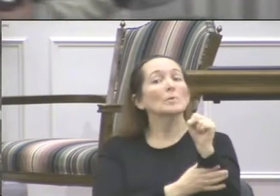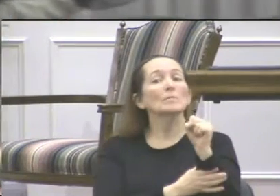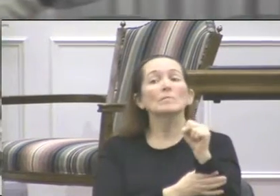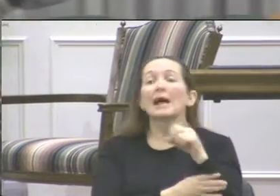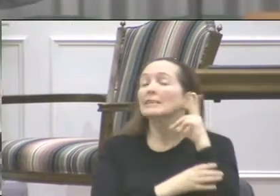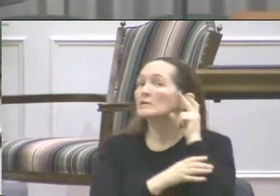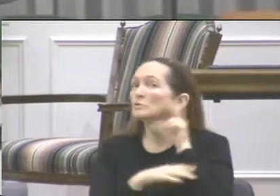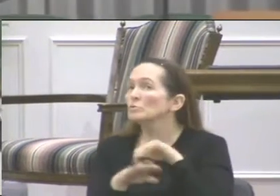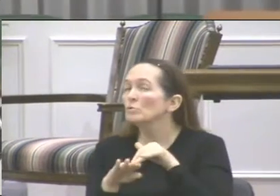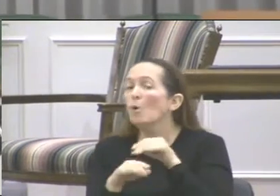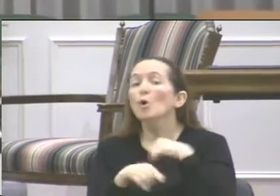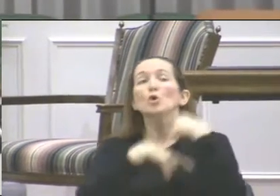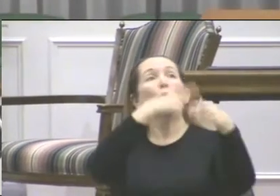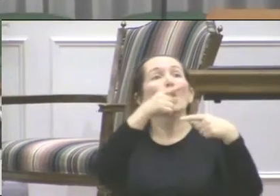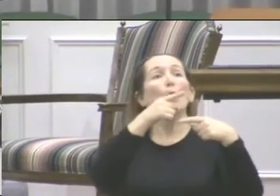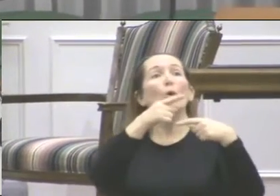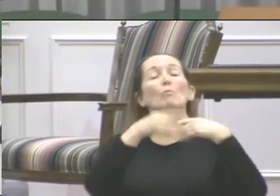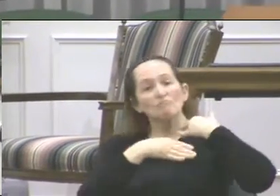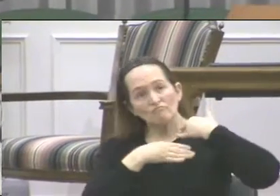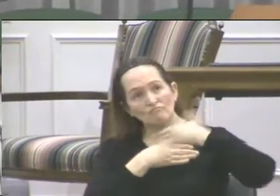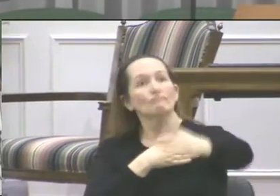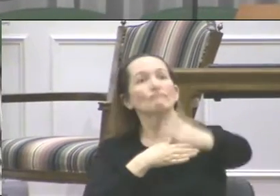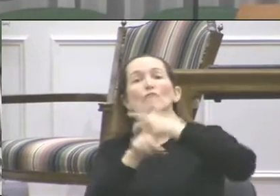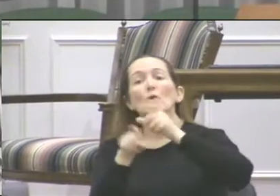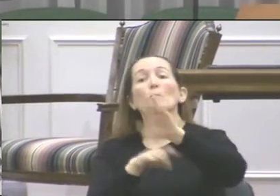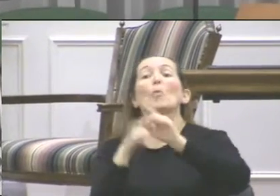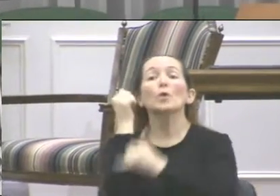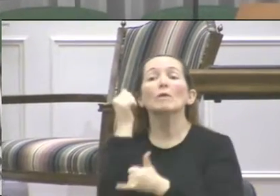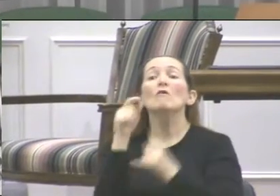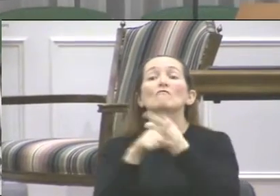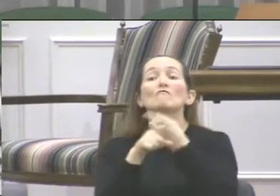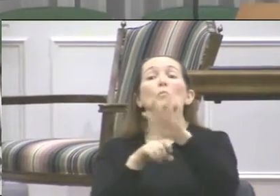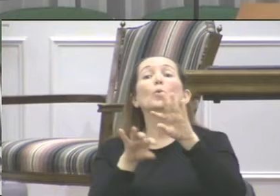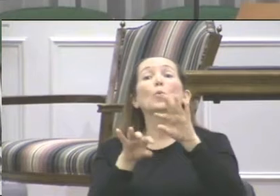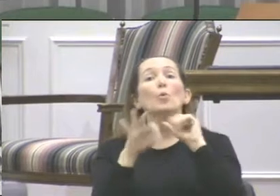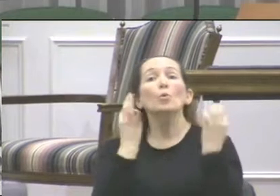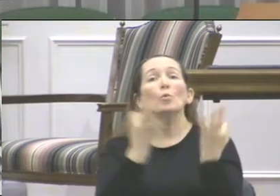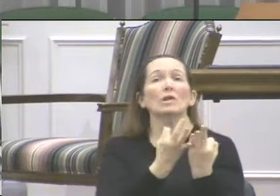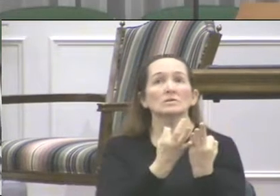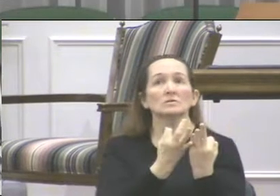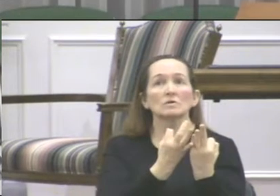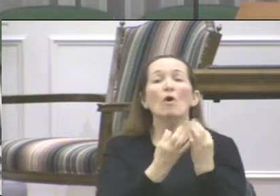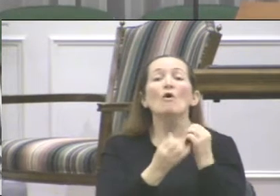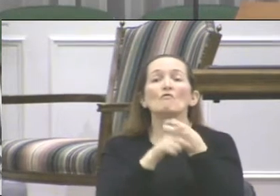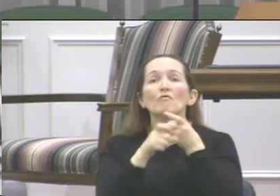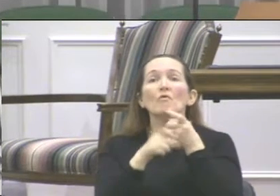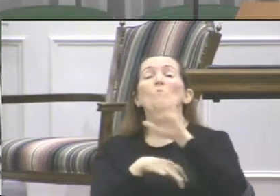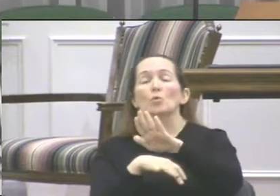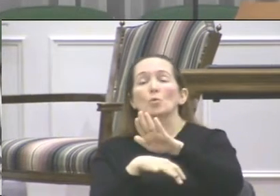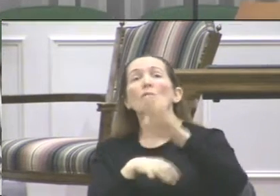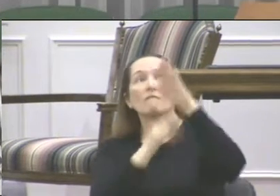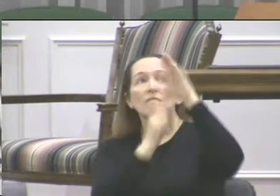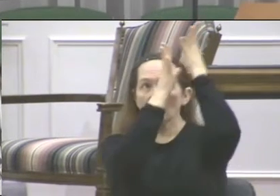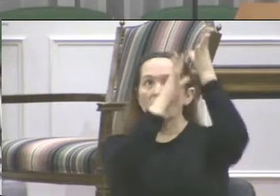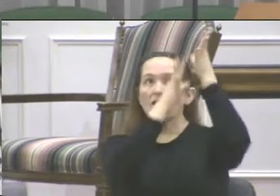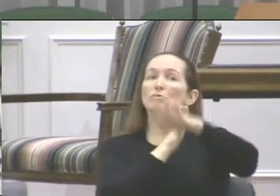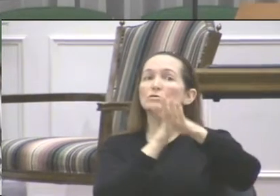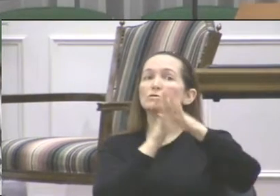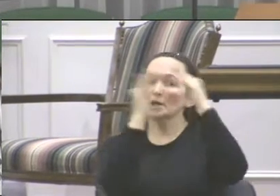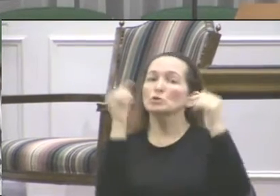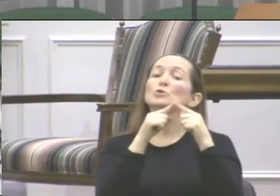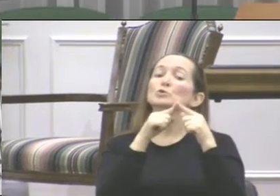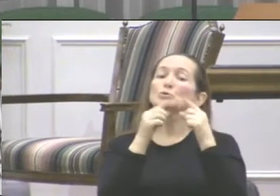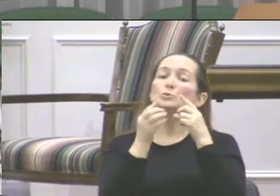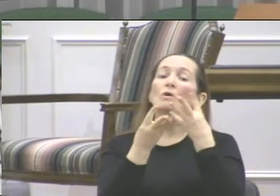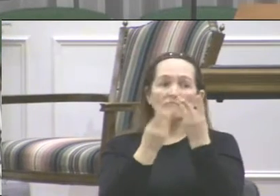listen to the call here, "go forth from your country and from your relatives and from your father's house to the